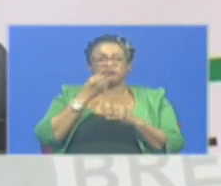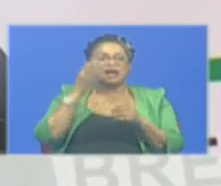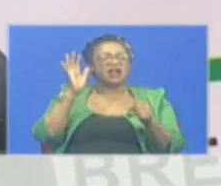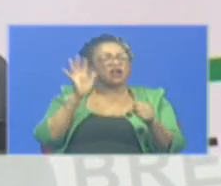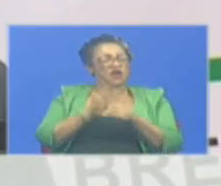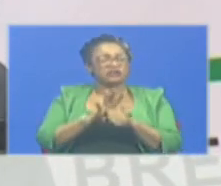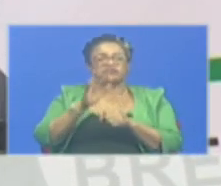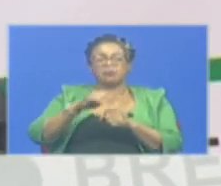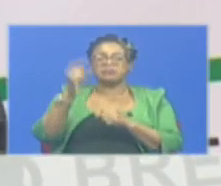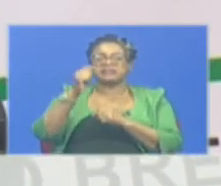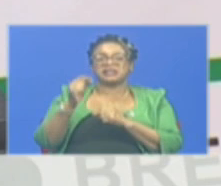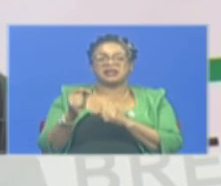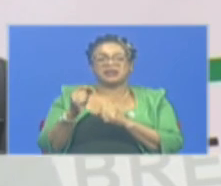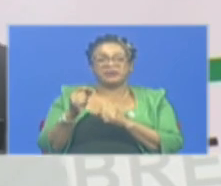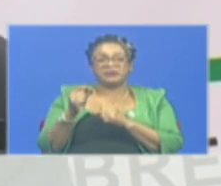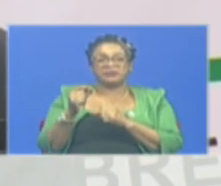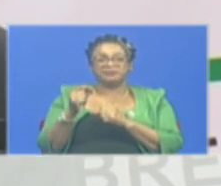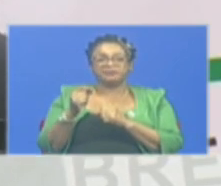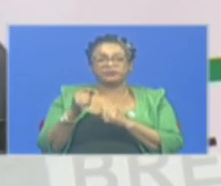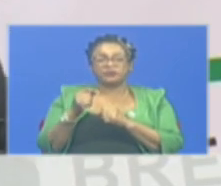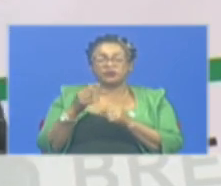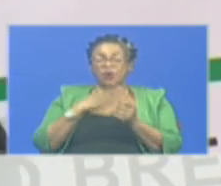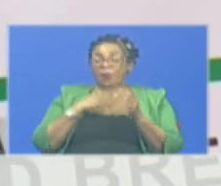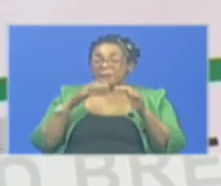Tanzania kwa masoko yetu hasa hapa Nairobi.